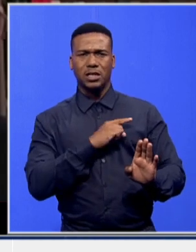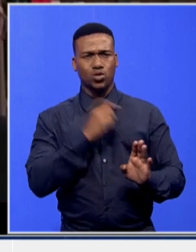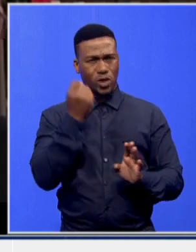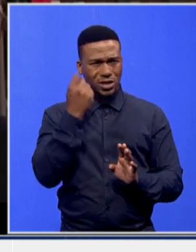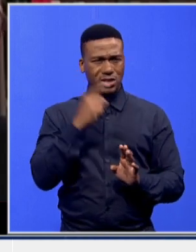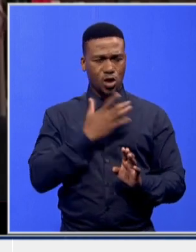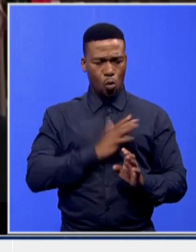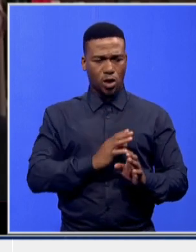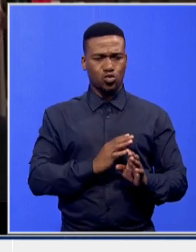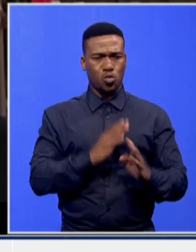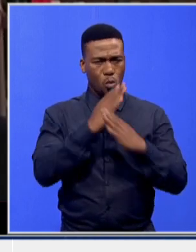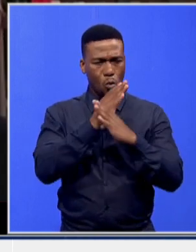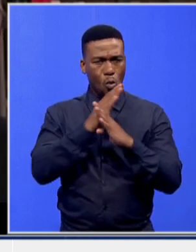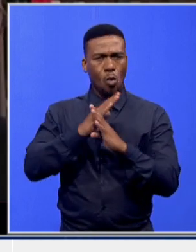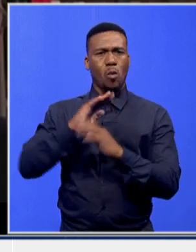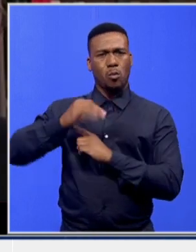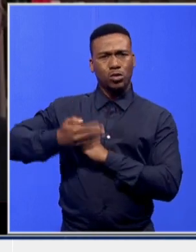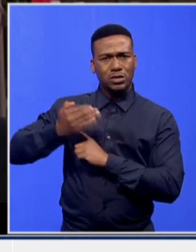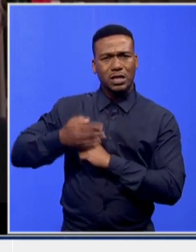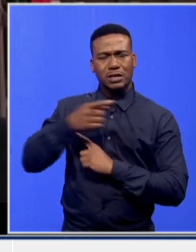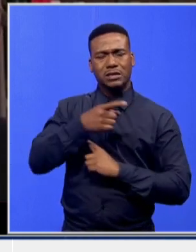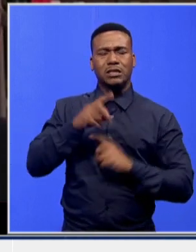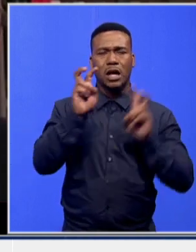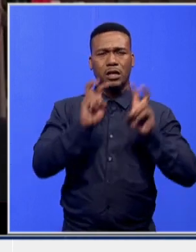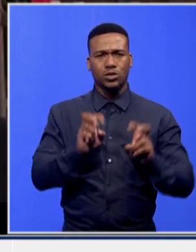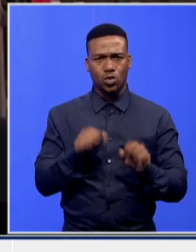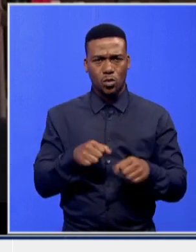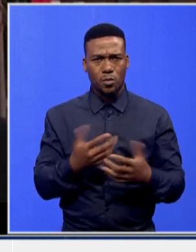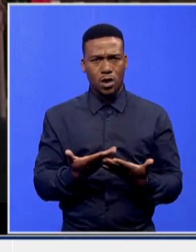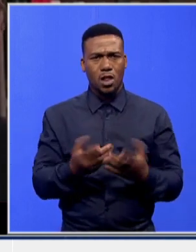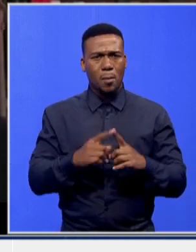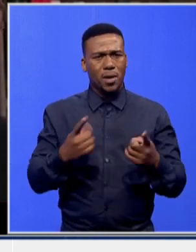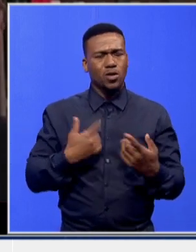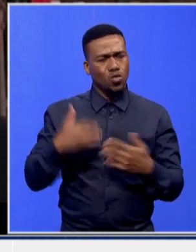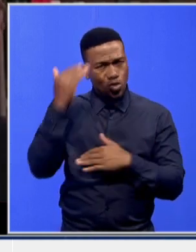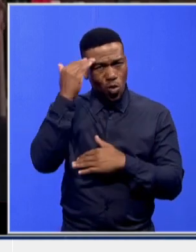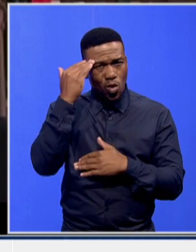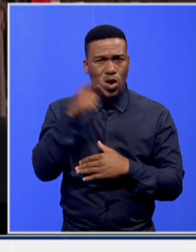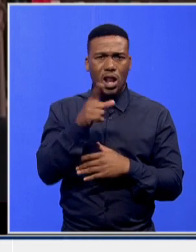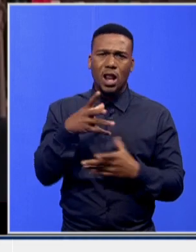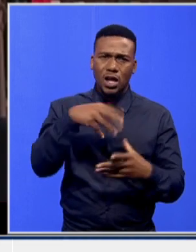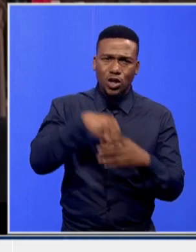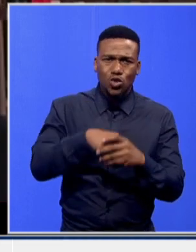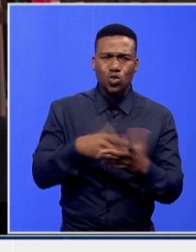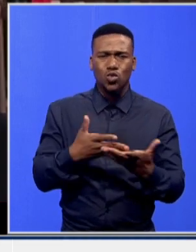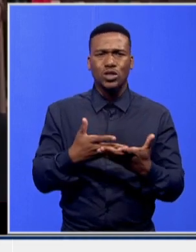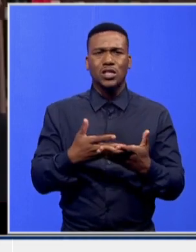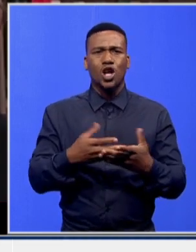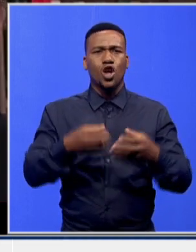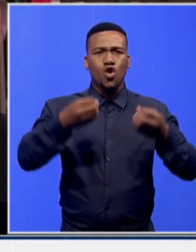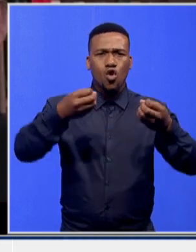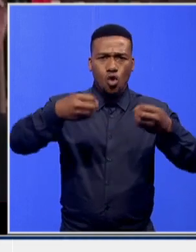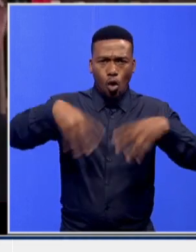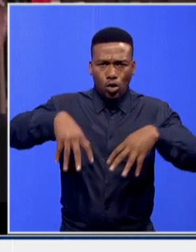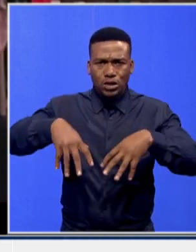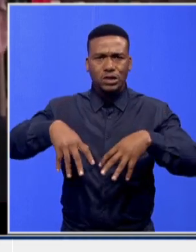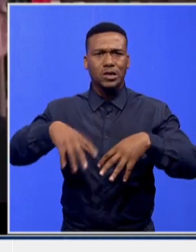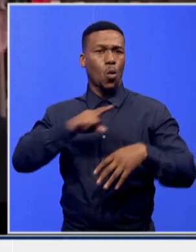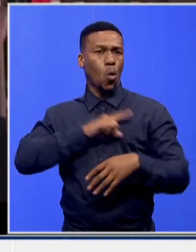you've got reports that these exemptions also include losses due to criminal